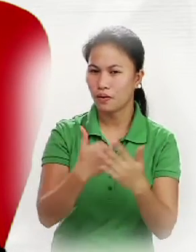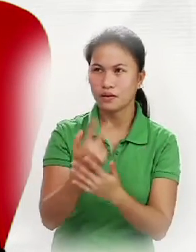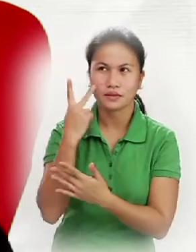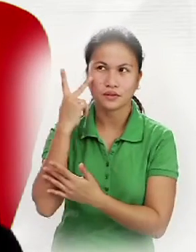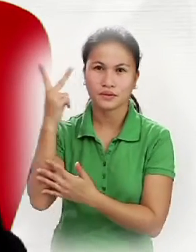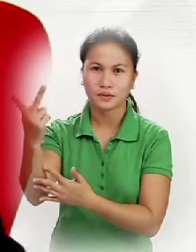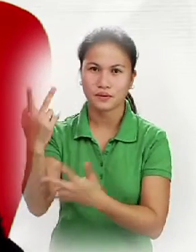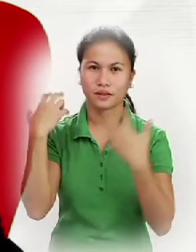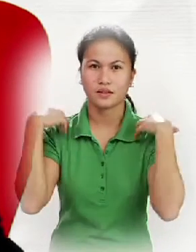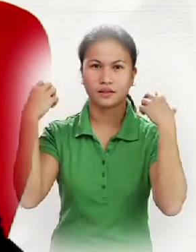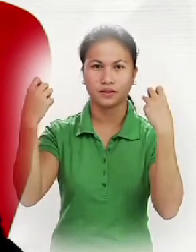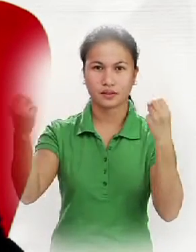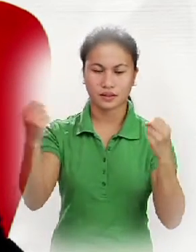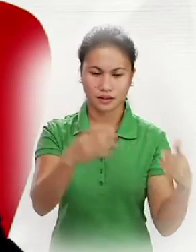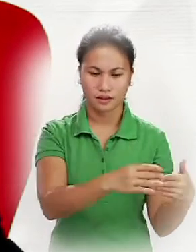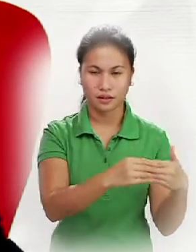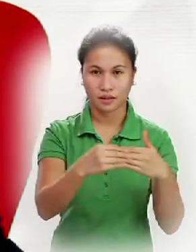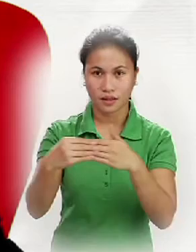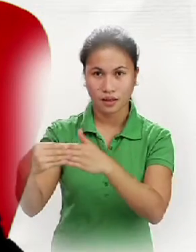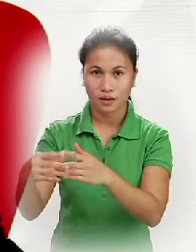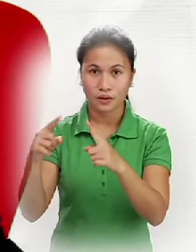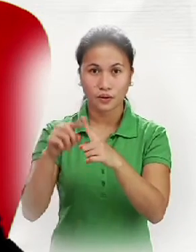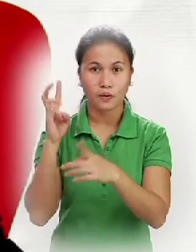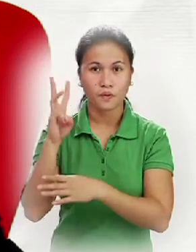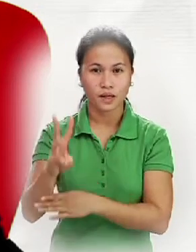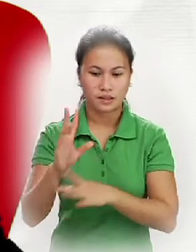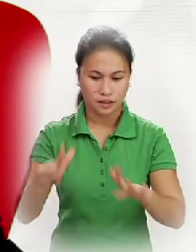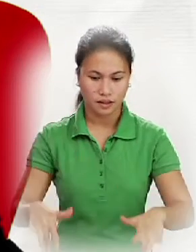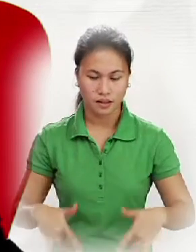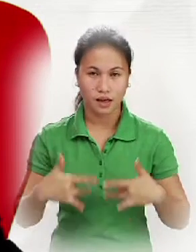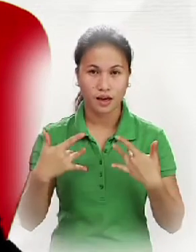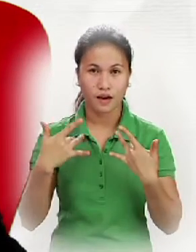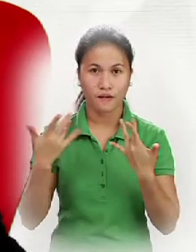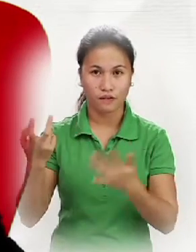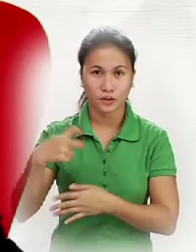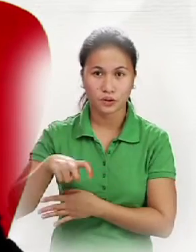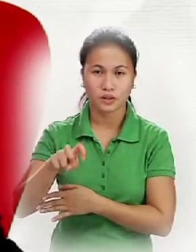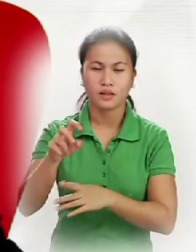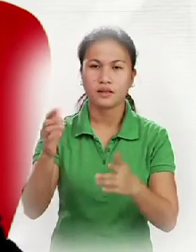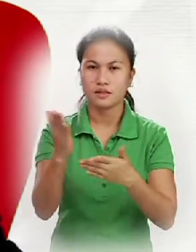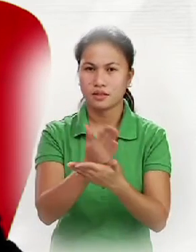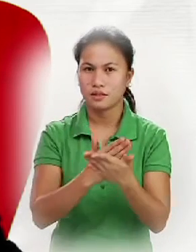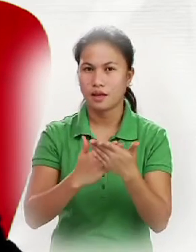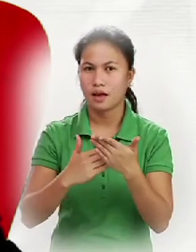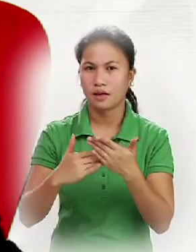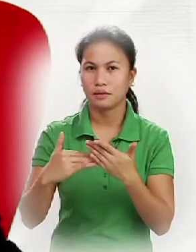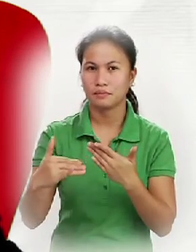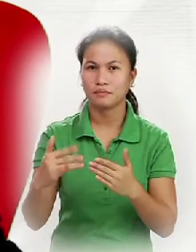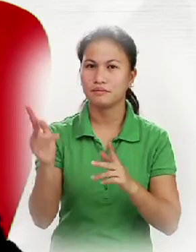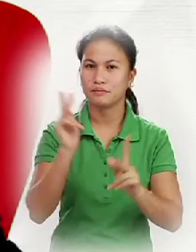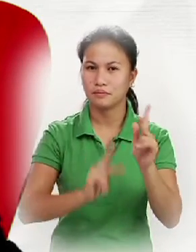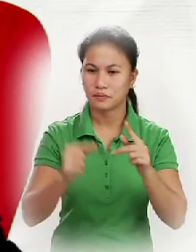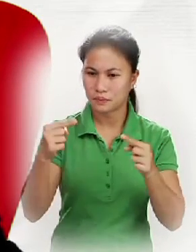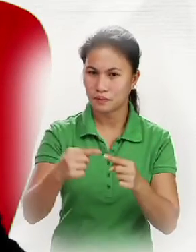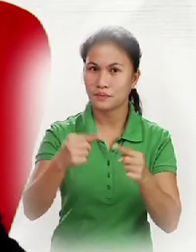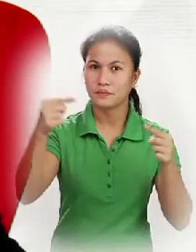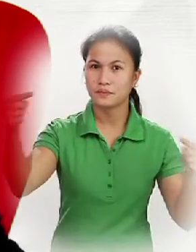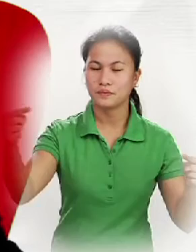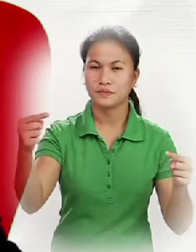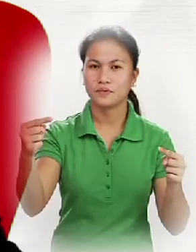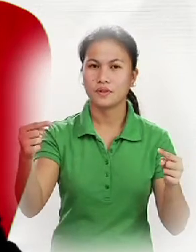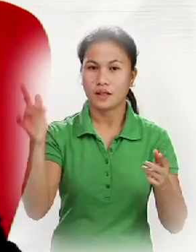guide towards life's journey. Some people opposed Him, and